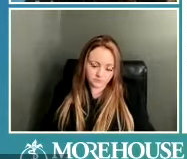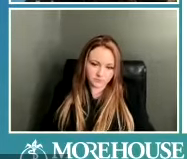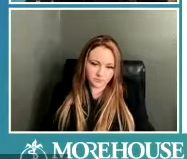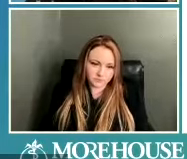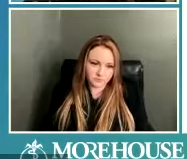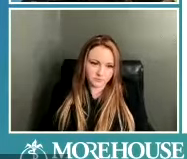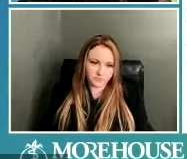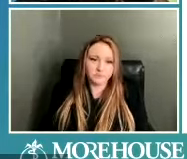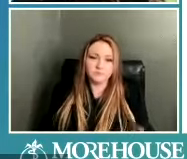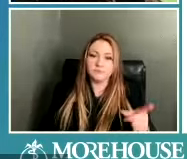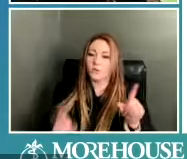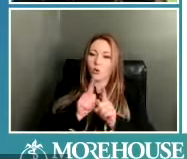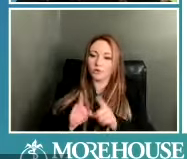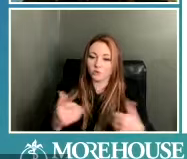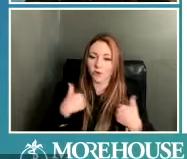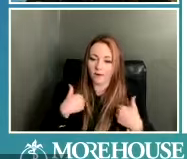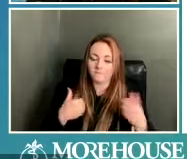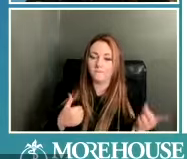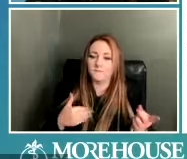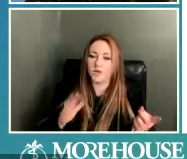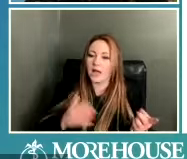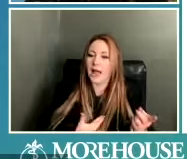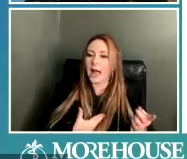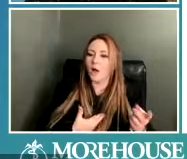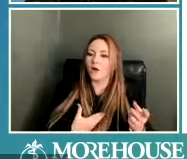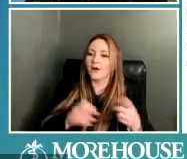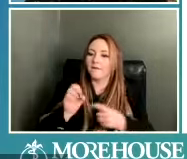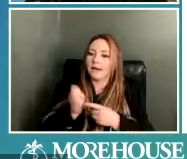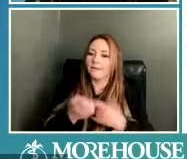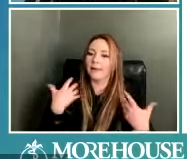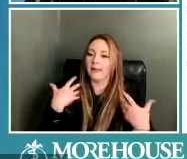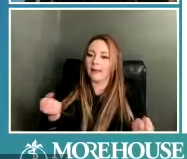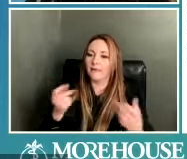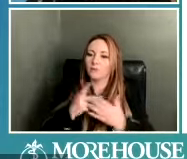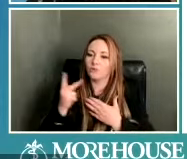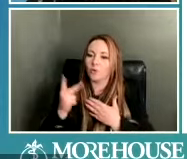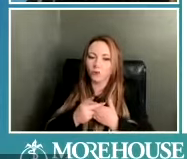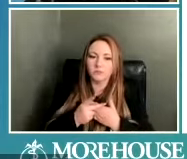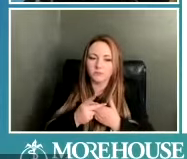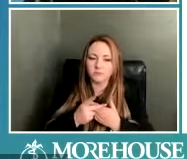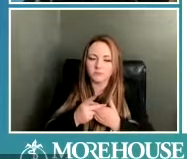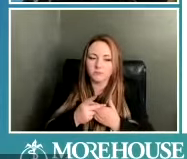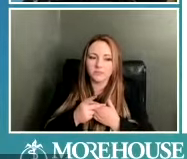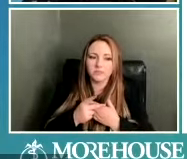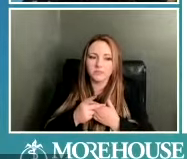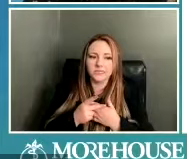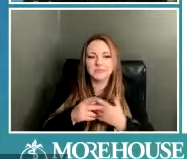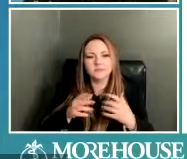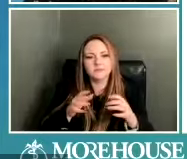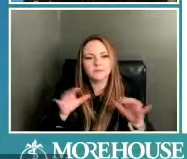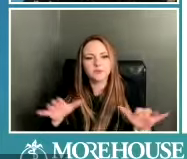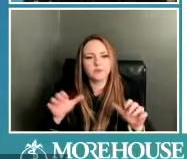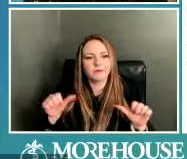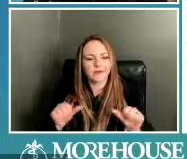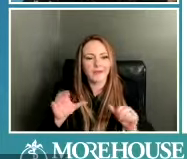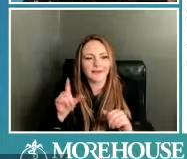And then we have also our environmental health program, which was taking action, advancing conversations on